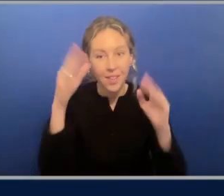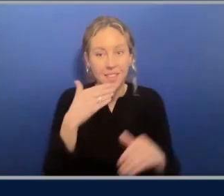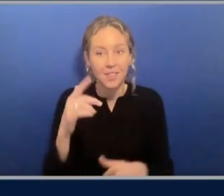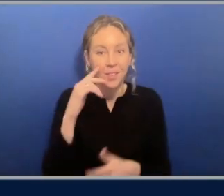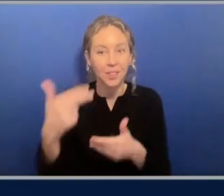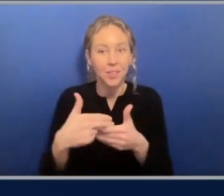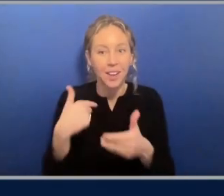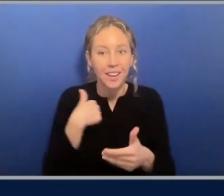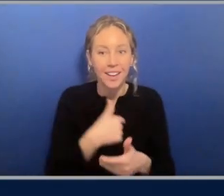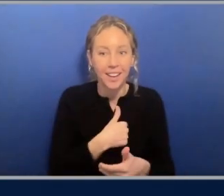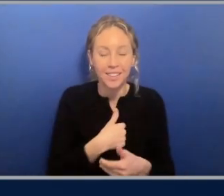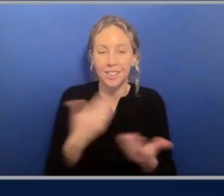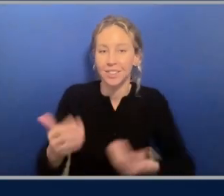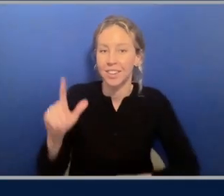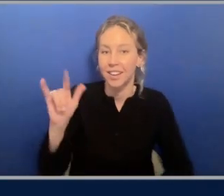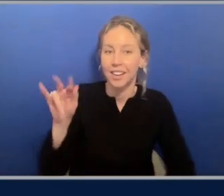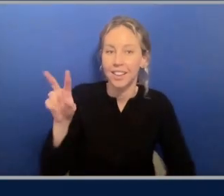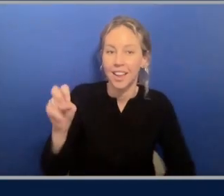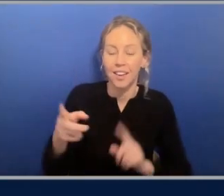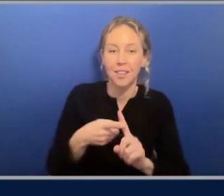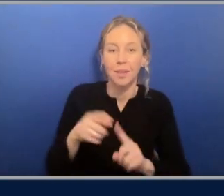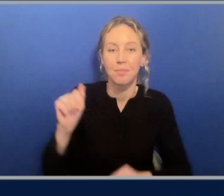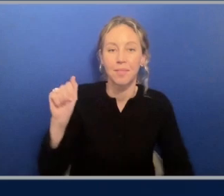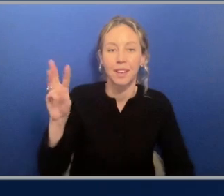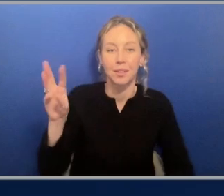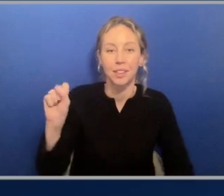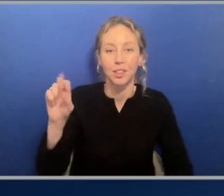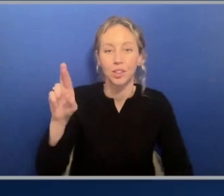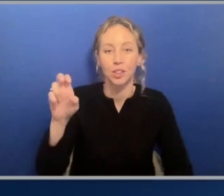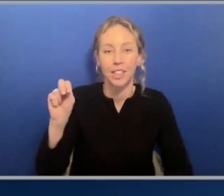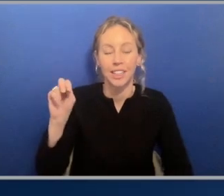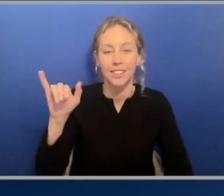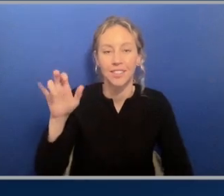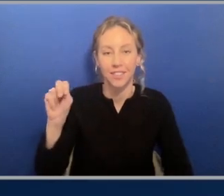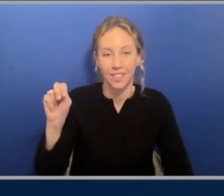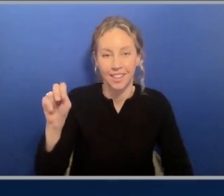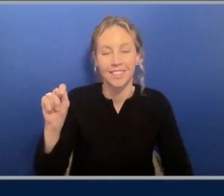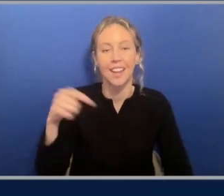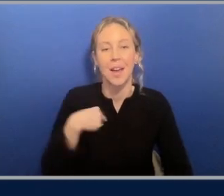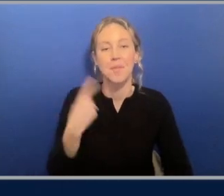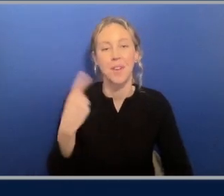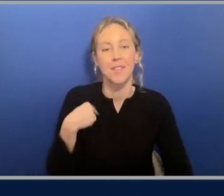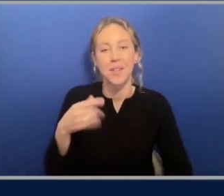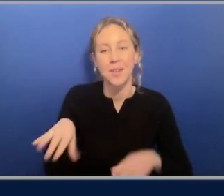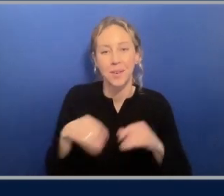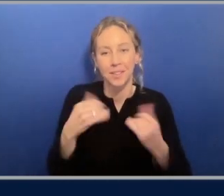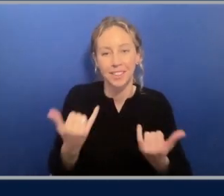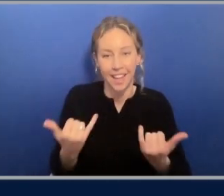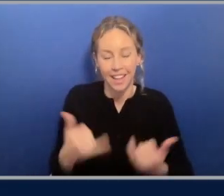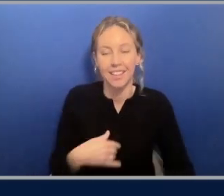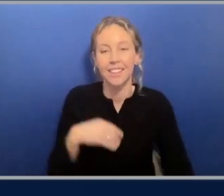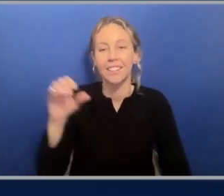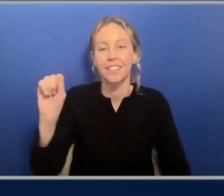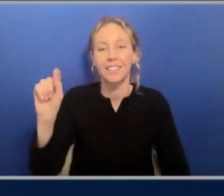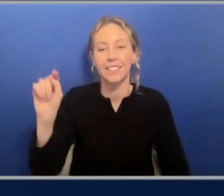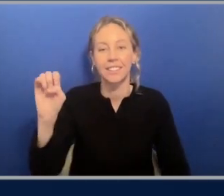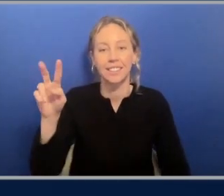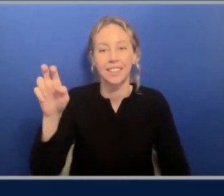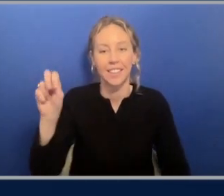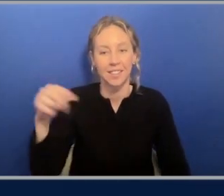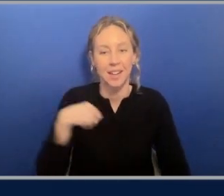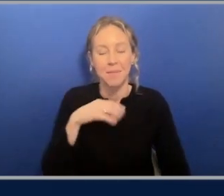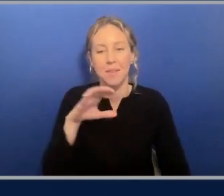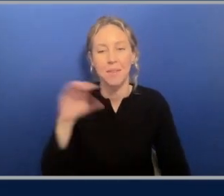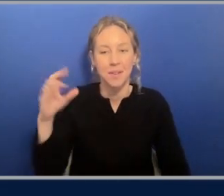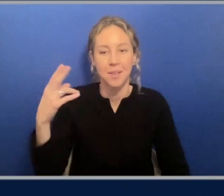We are live from AWS reInvent. My name is Anoop Shivadas. I'll be your host today. And I'm Stephen Heverin. I'll be your co-host for